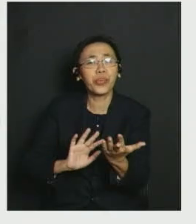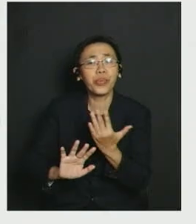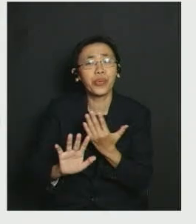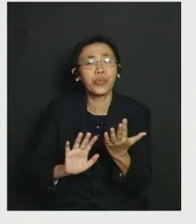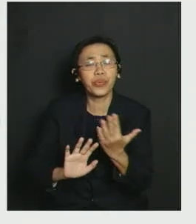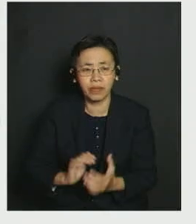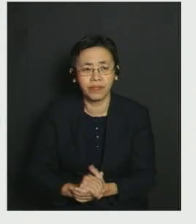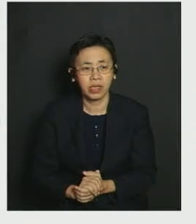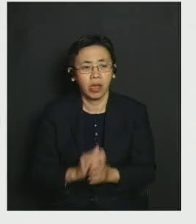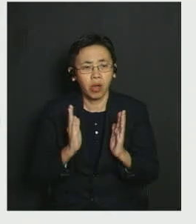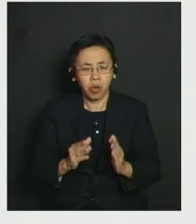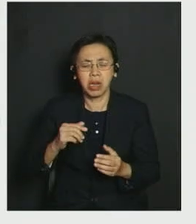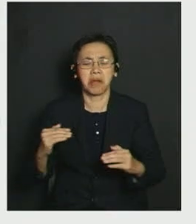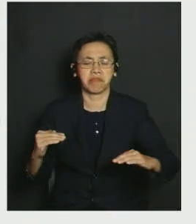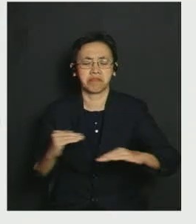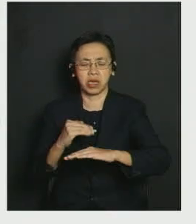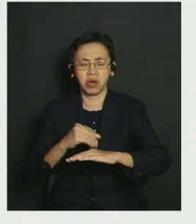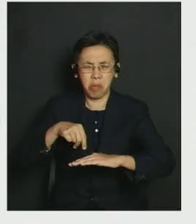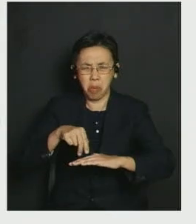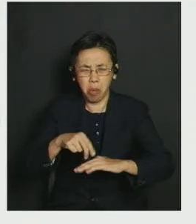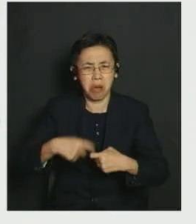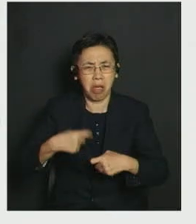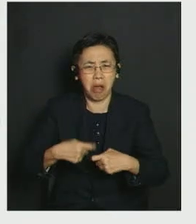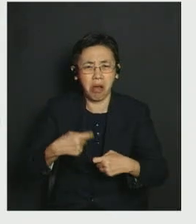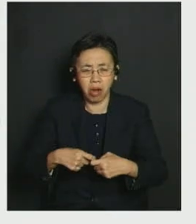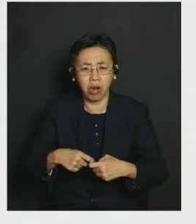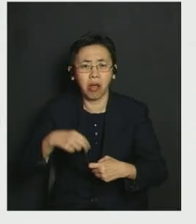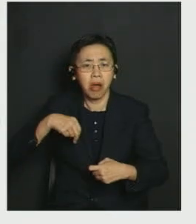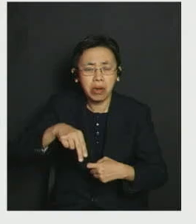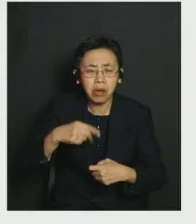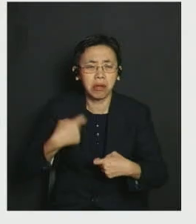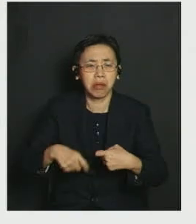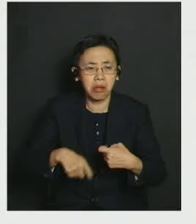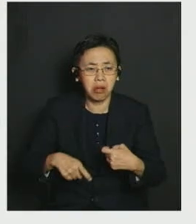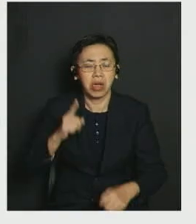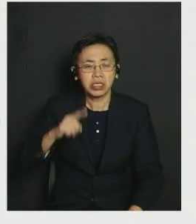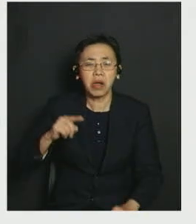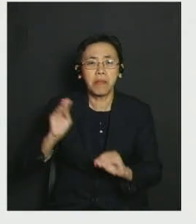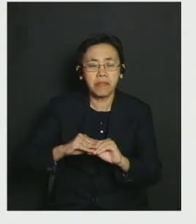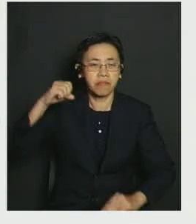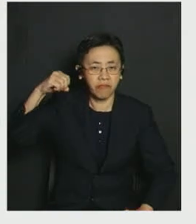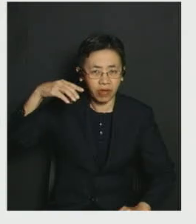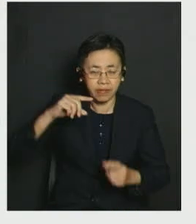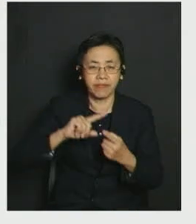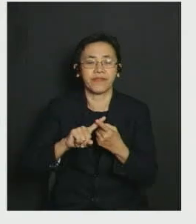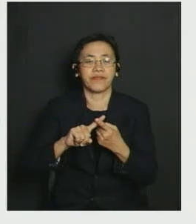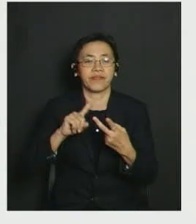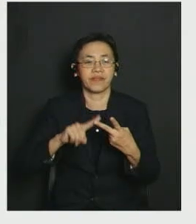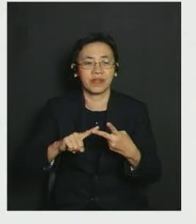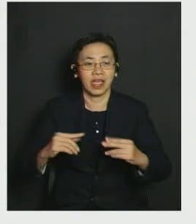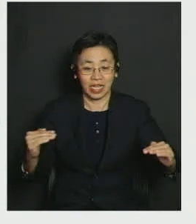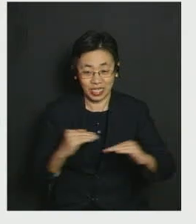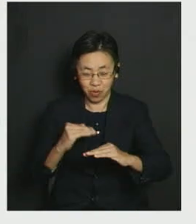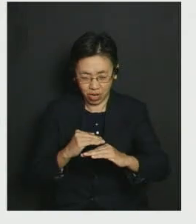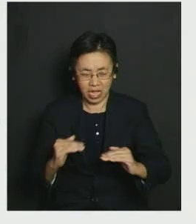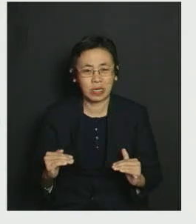easily. Thinking about lighting in these spaces where we have this sort of elevated structures, adding in some public art,